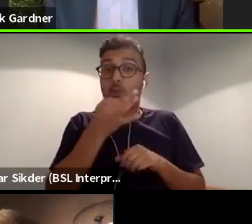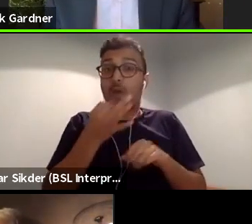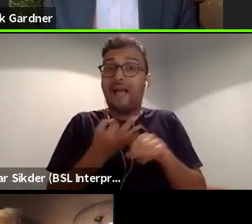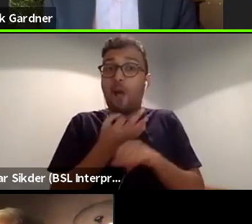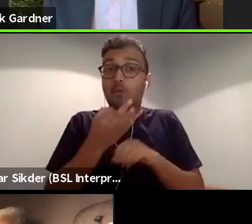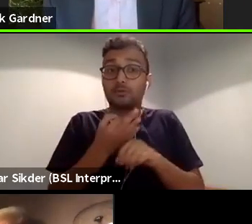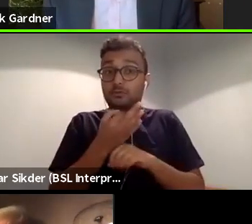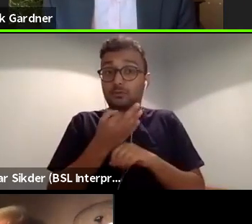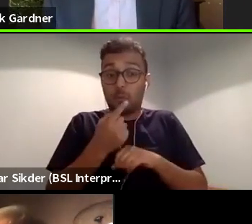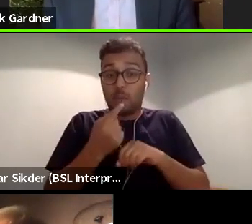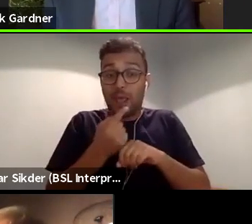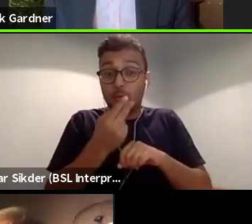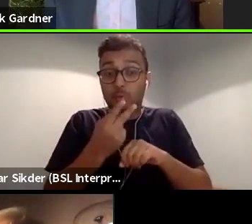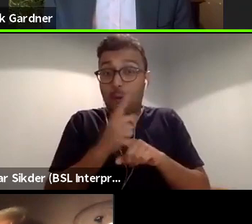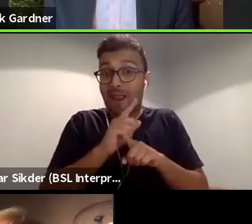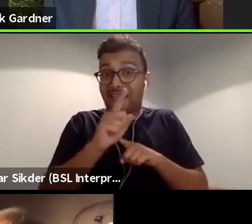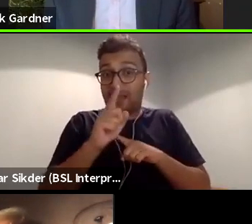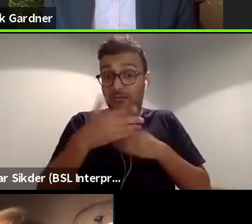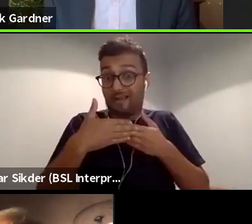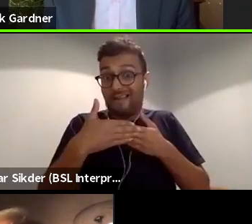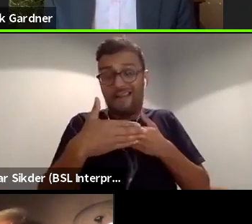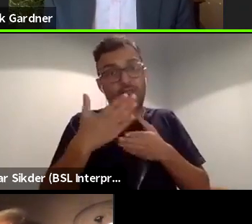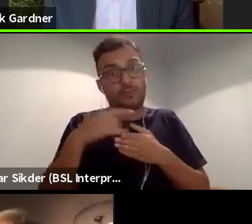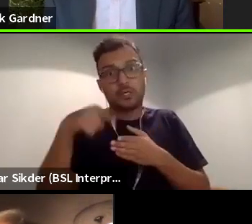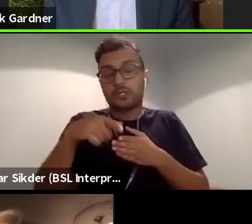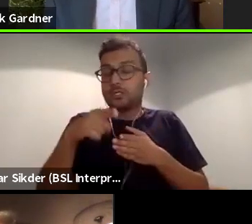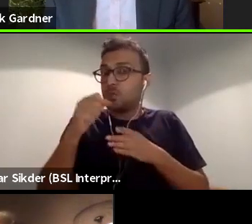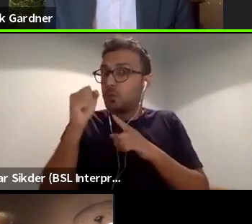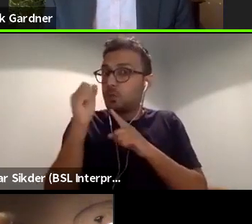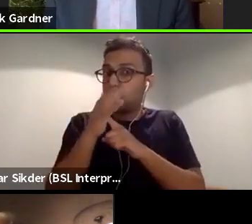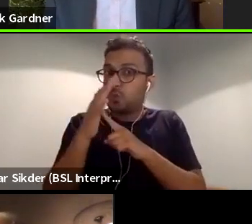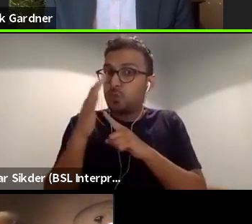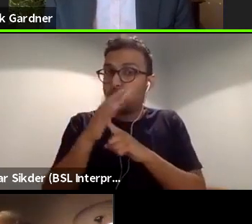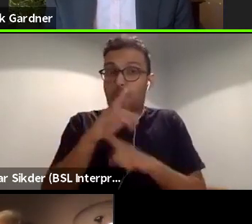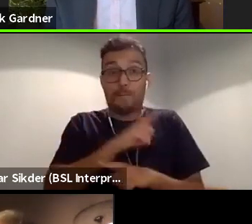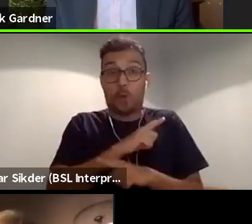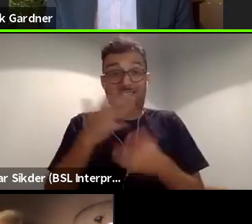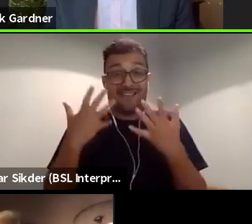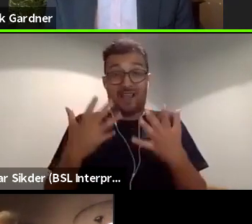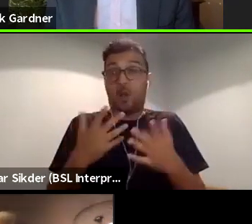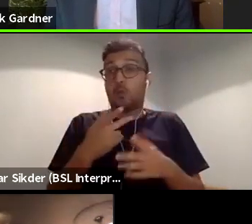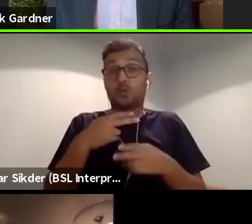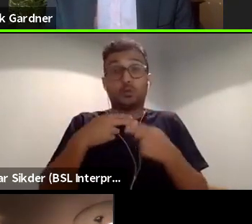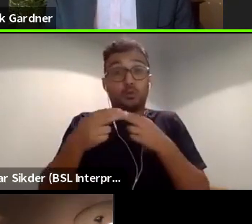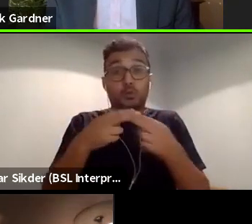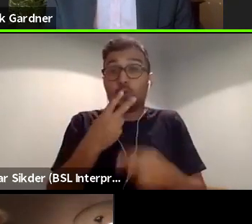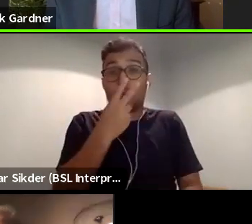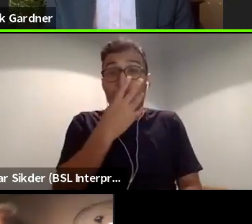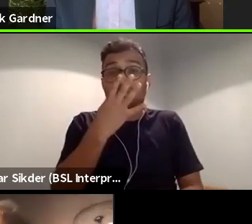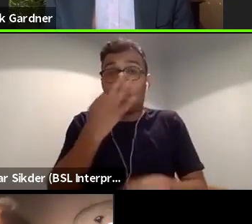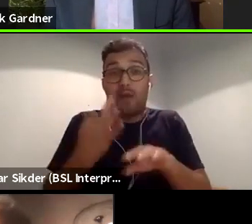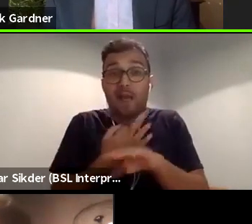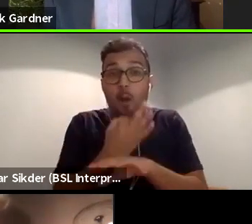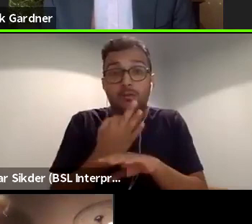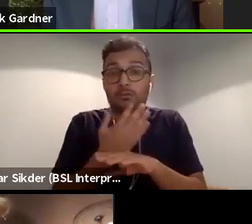in this dreadful pressure house of 24-hour news where people expect comment,